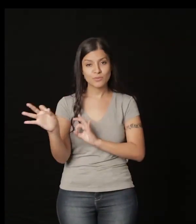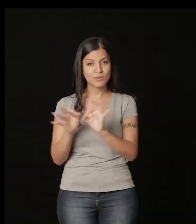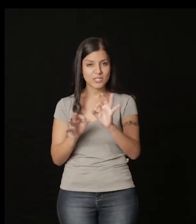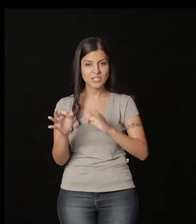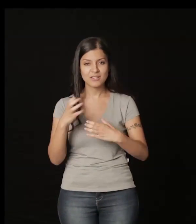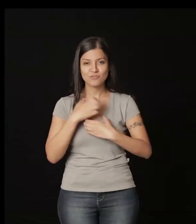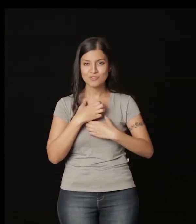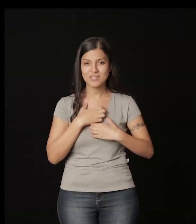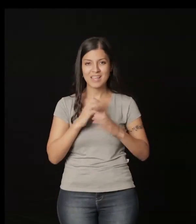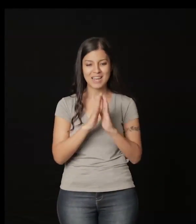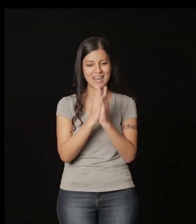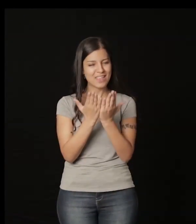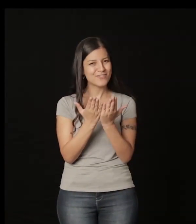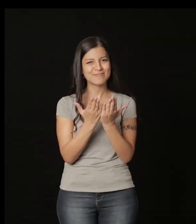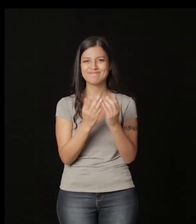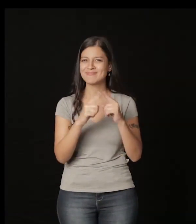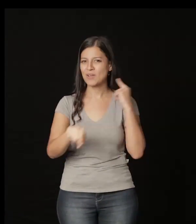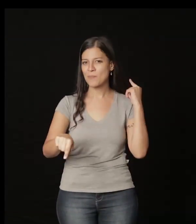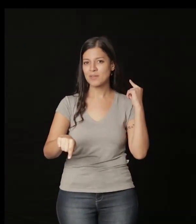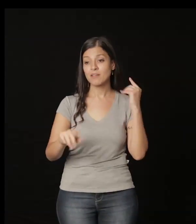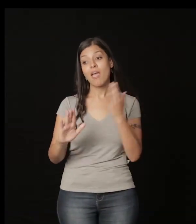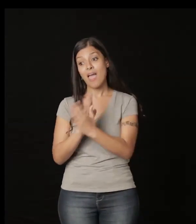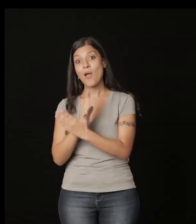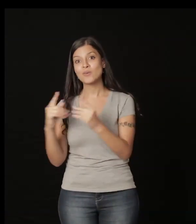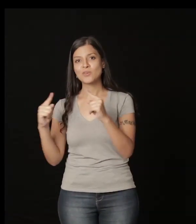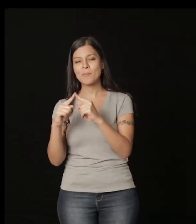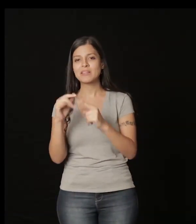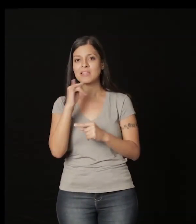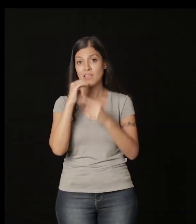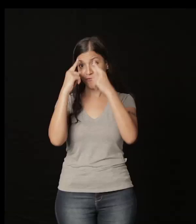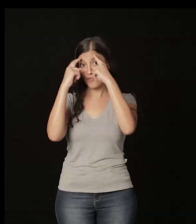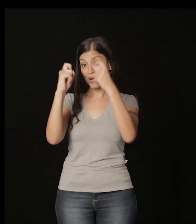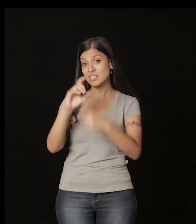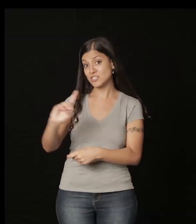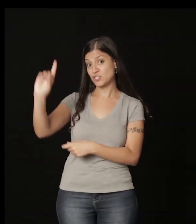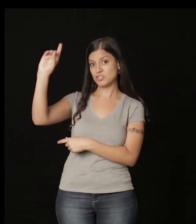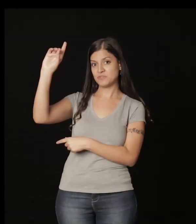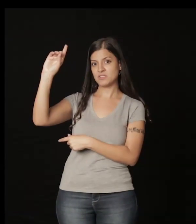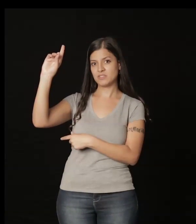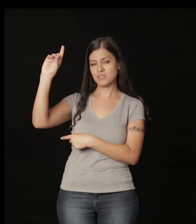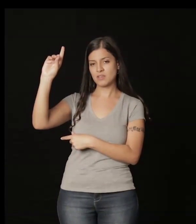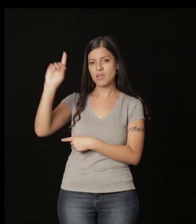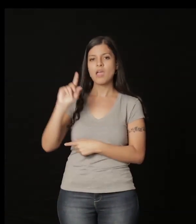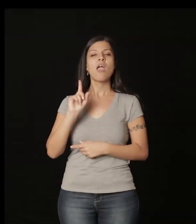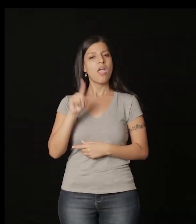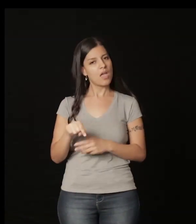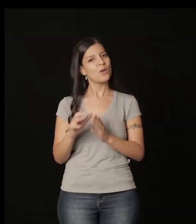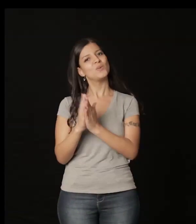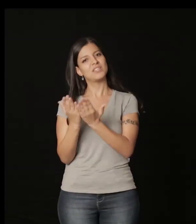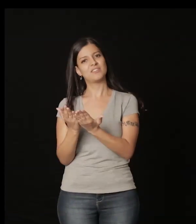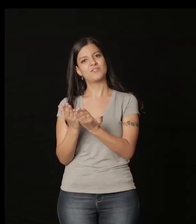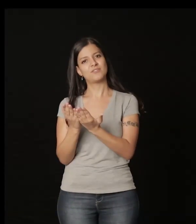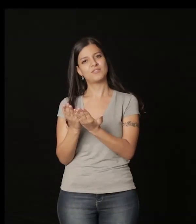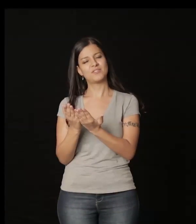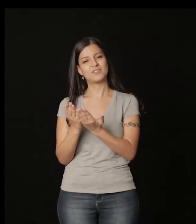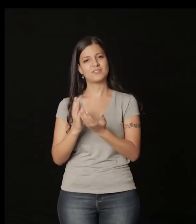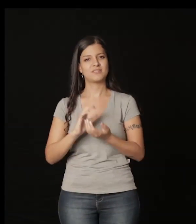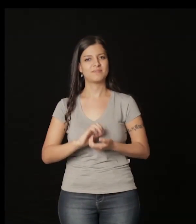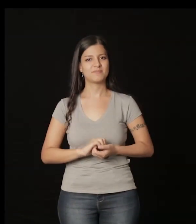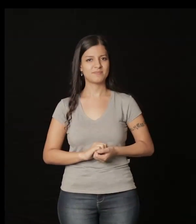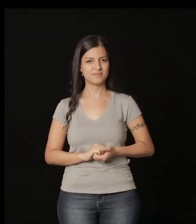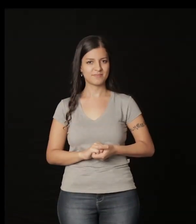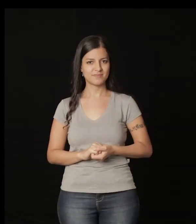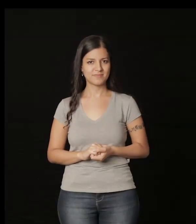sense to be a book, you know, and others that do. And you know, Divine Violence is actually a